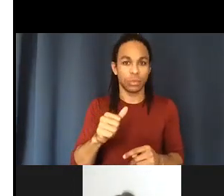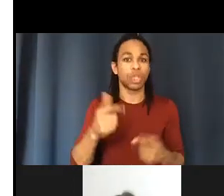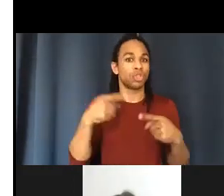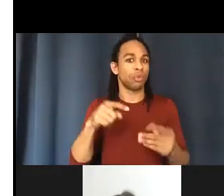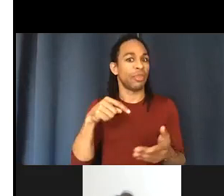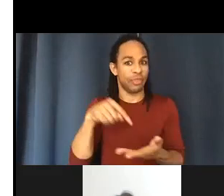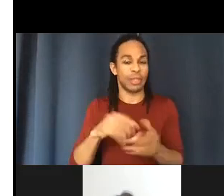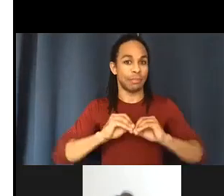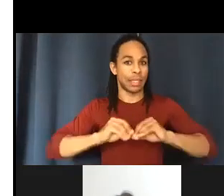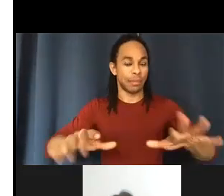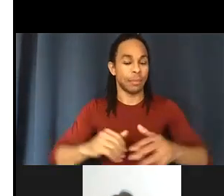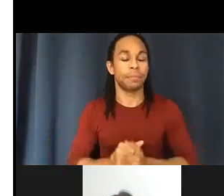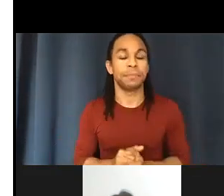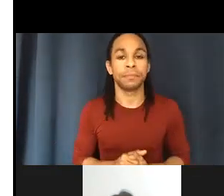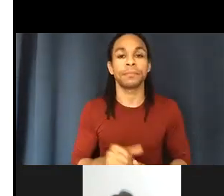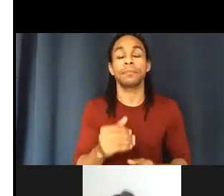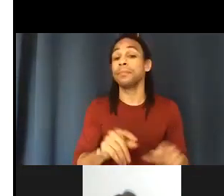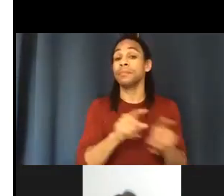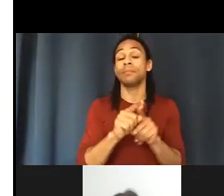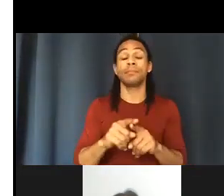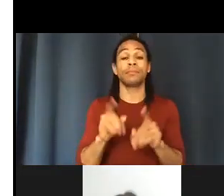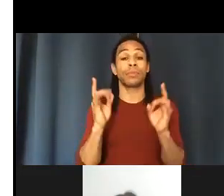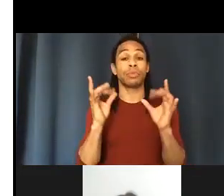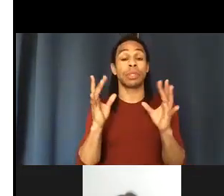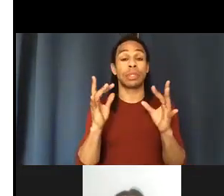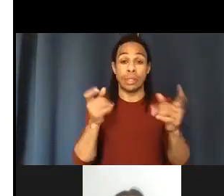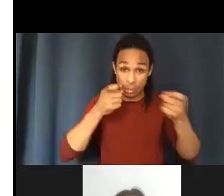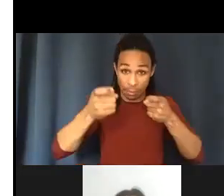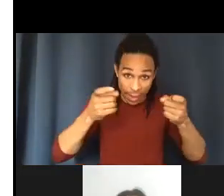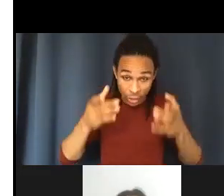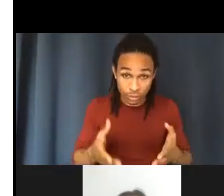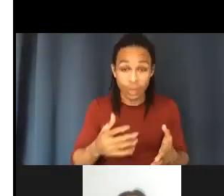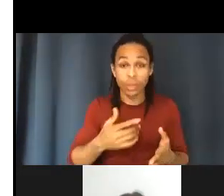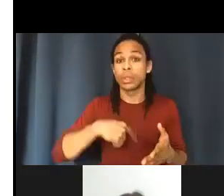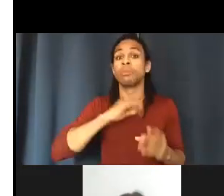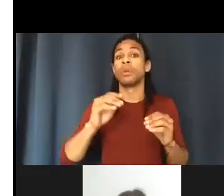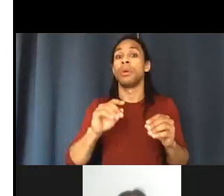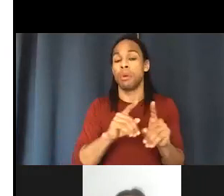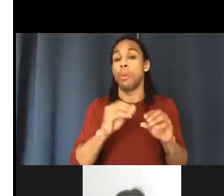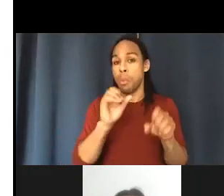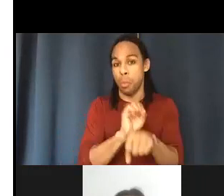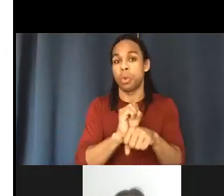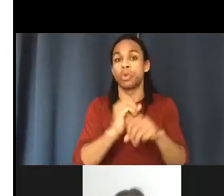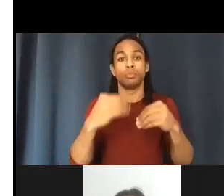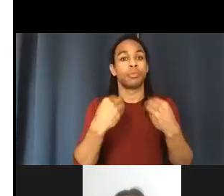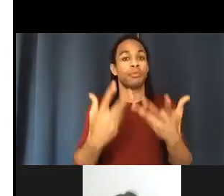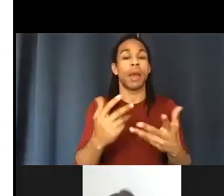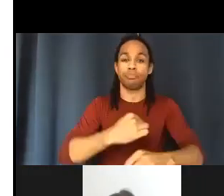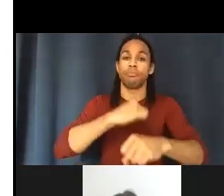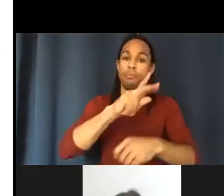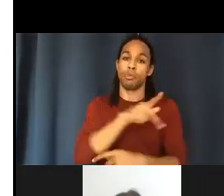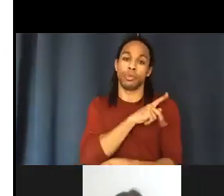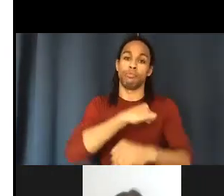as crisis management, we are looking into providing protective equipments to community at the community level to healthcare staffs.